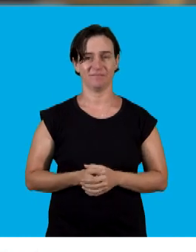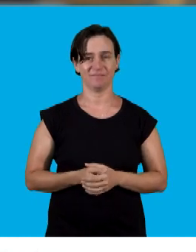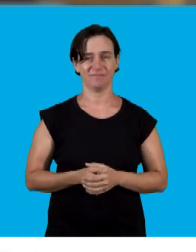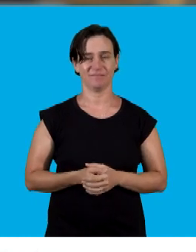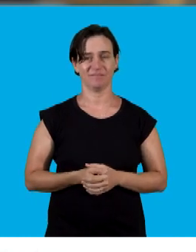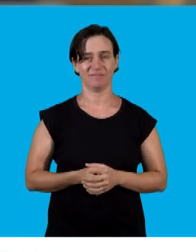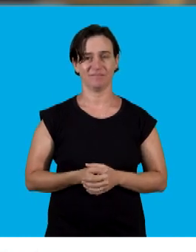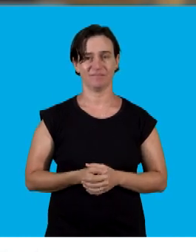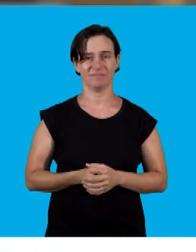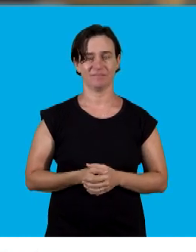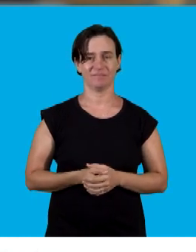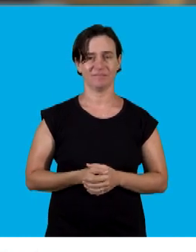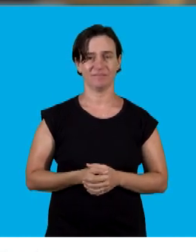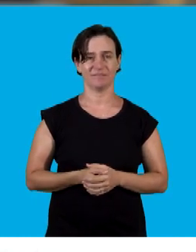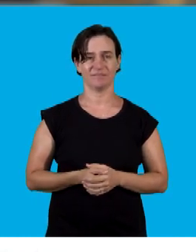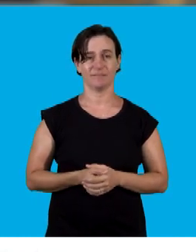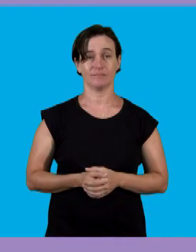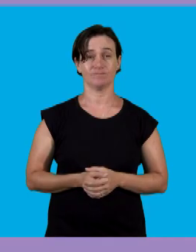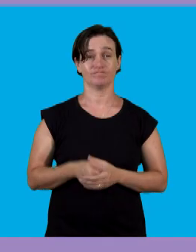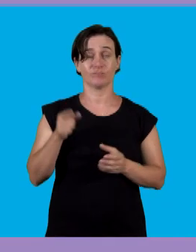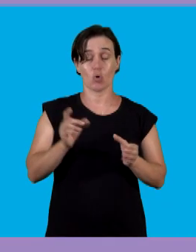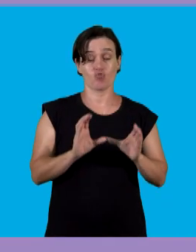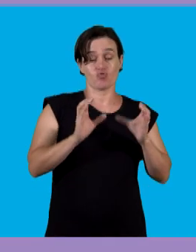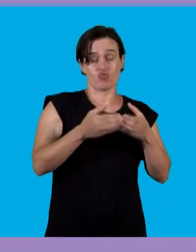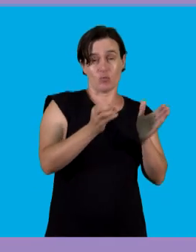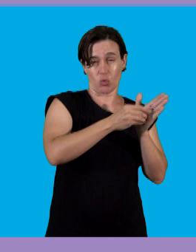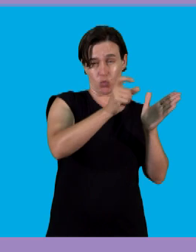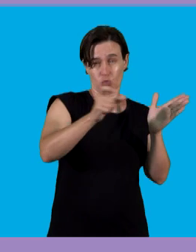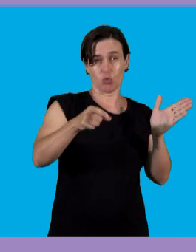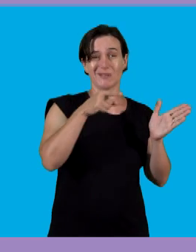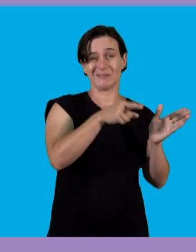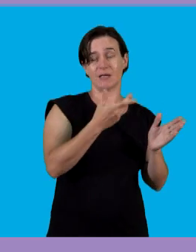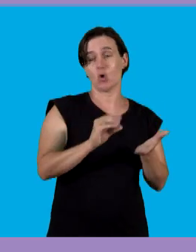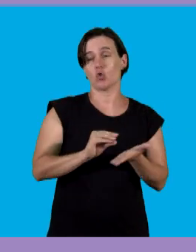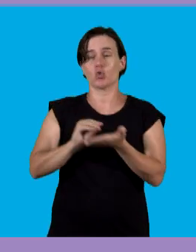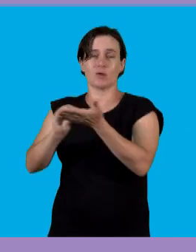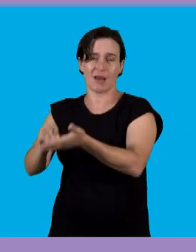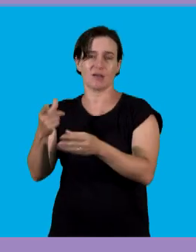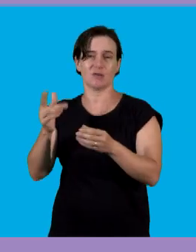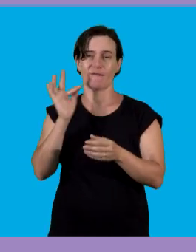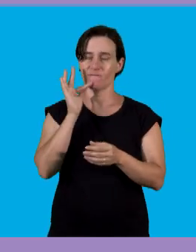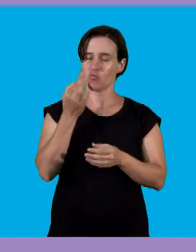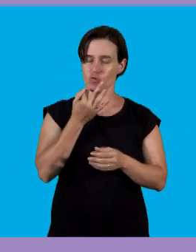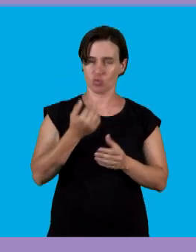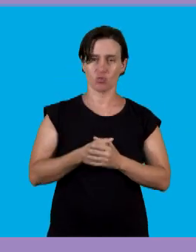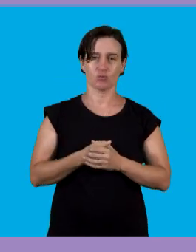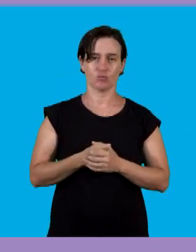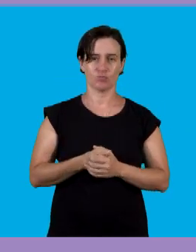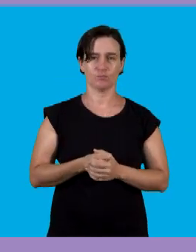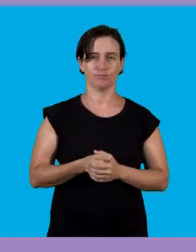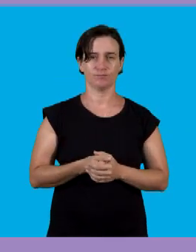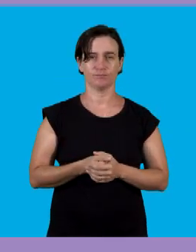nice challenge. So we have a challenge here. It says a group of learners donate fruits